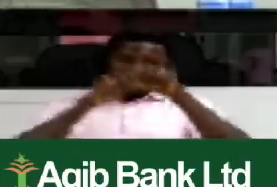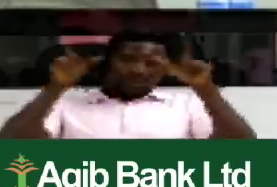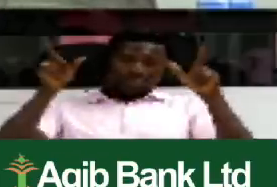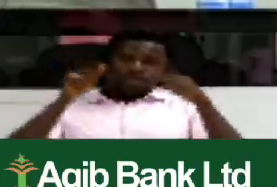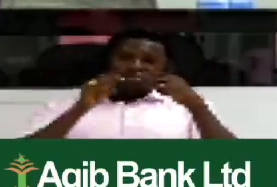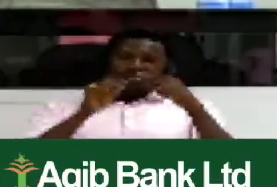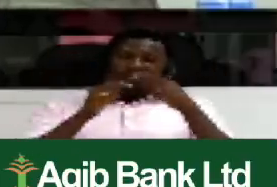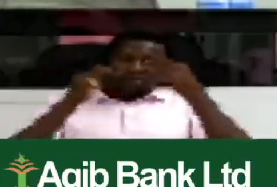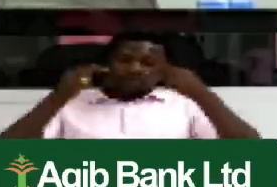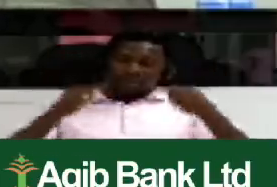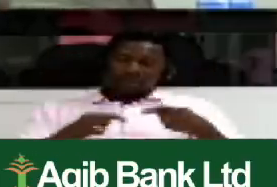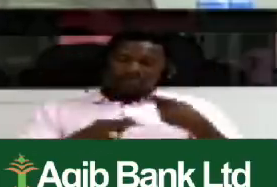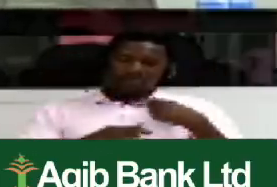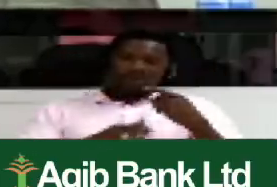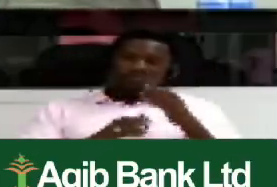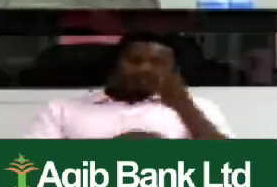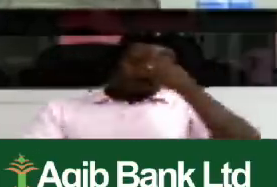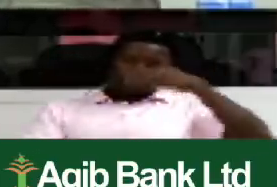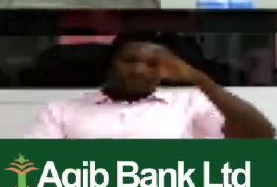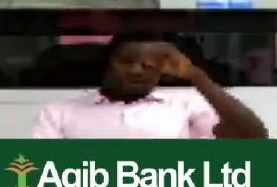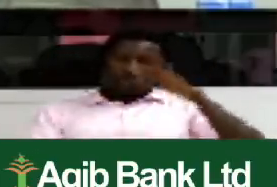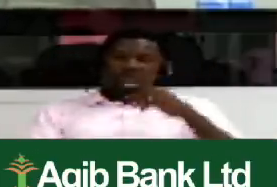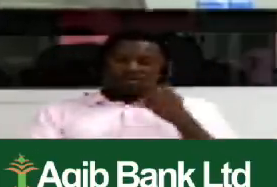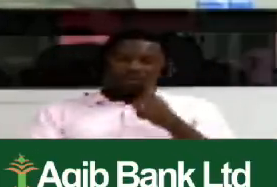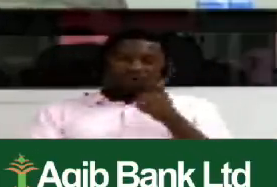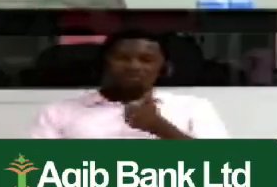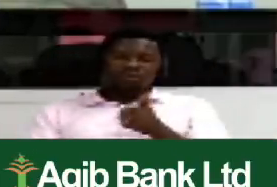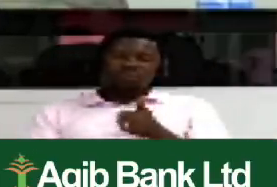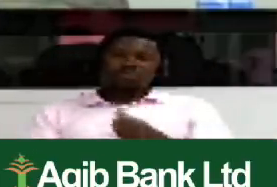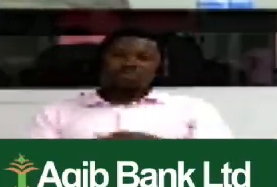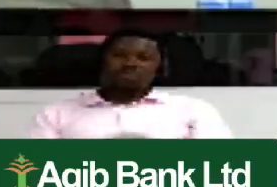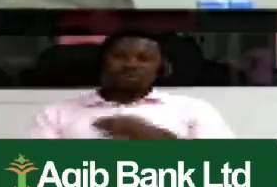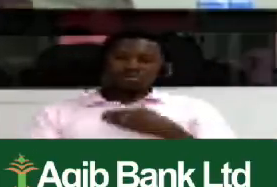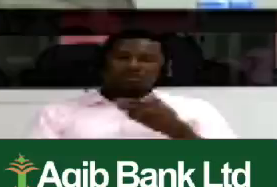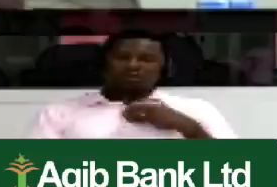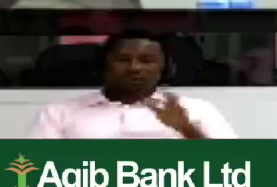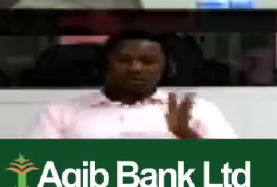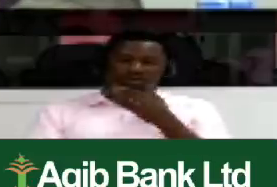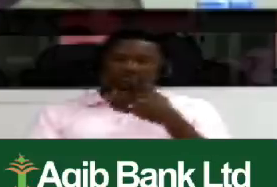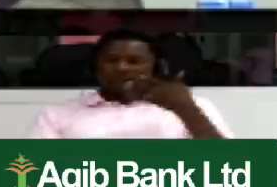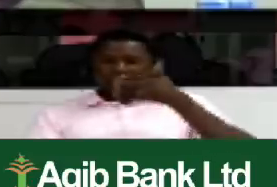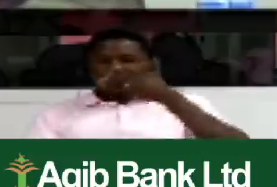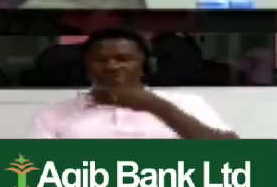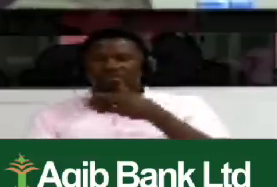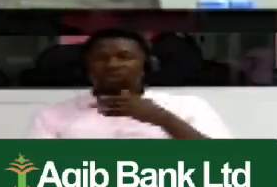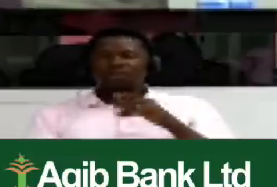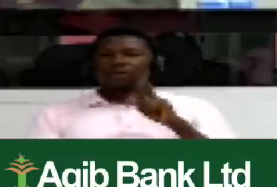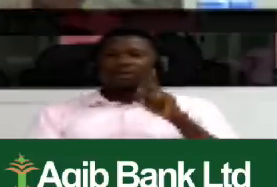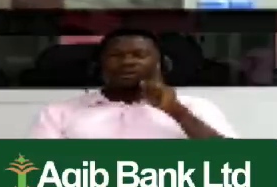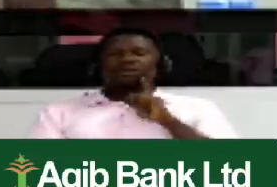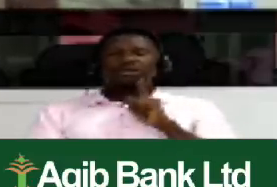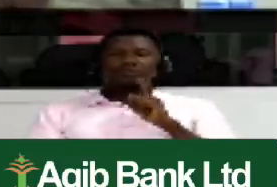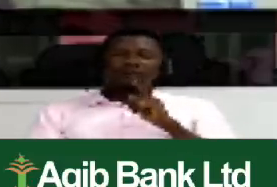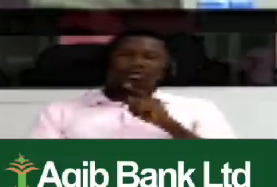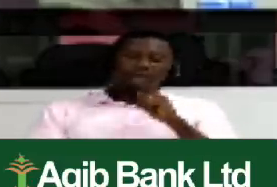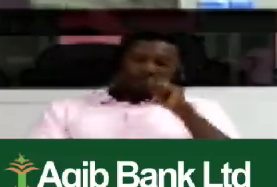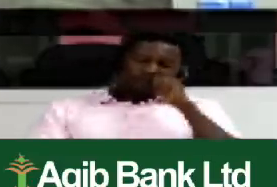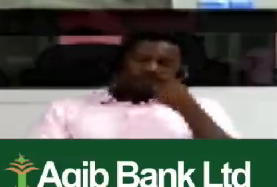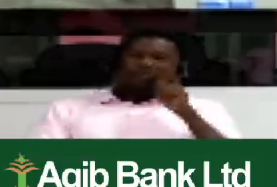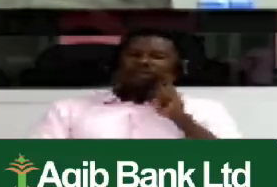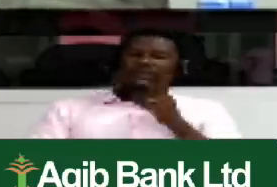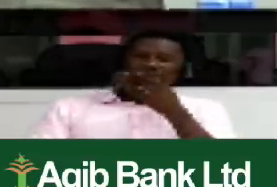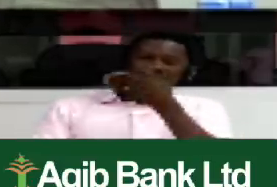commissioner and so on, which is in good faith and is in place. You went to pay condolence, that's great. But it went out of hands